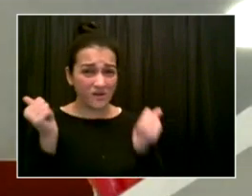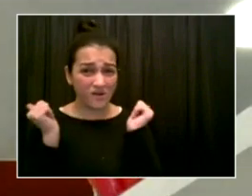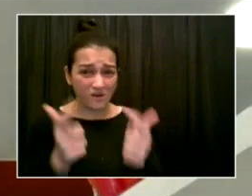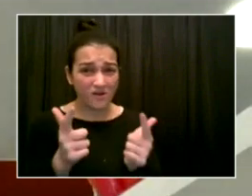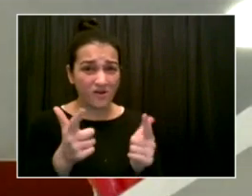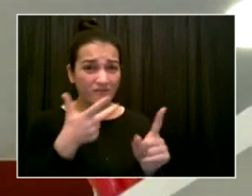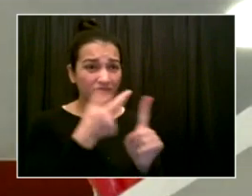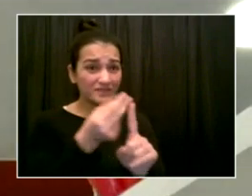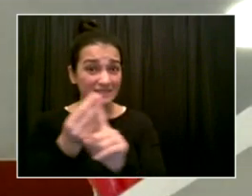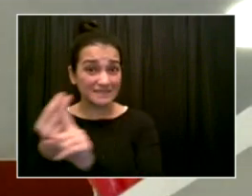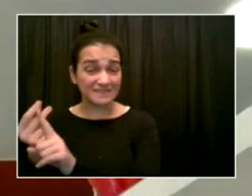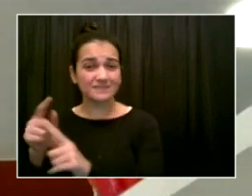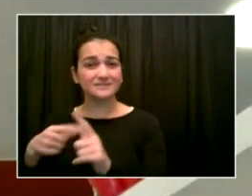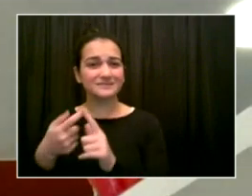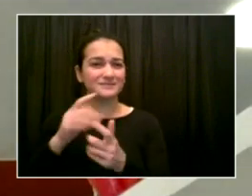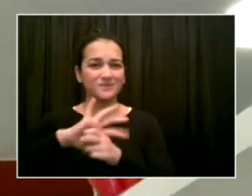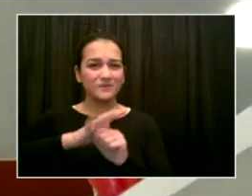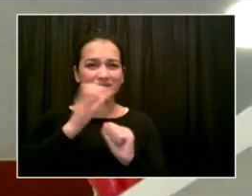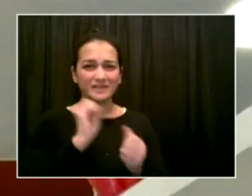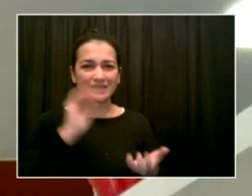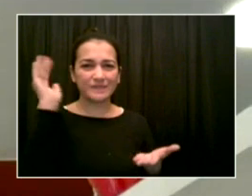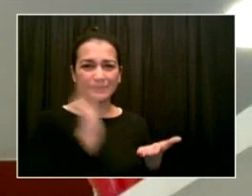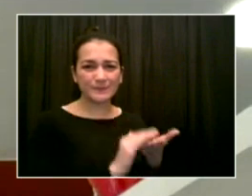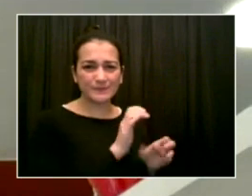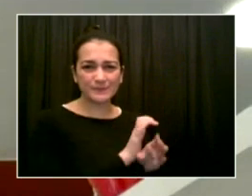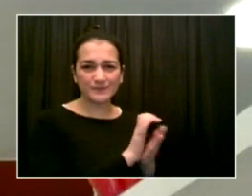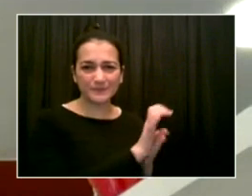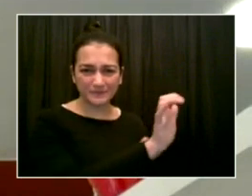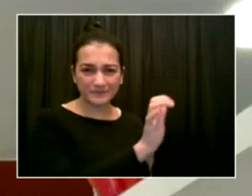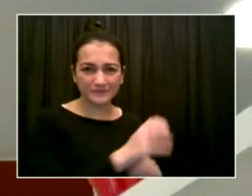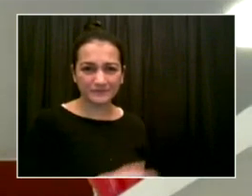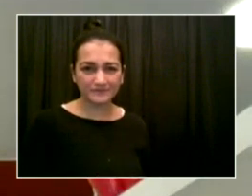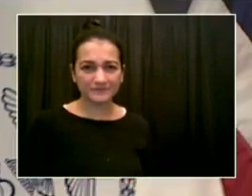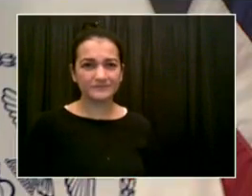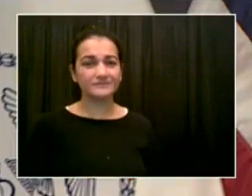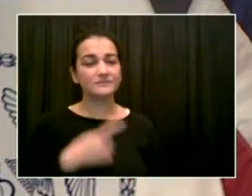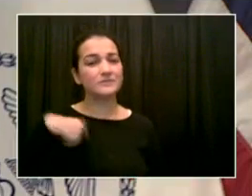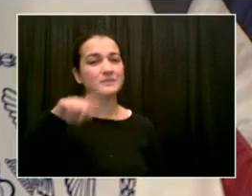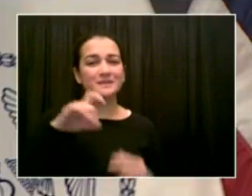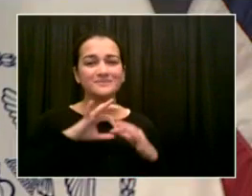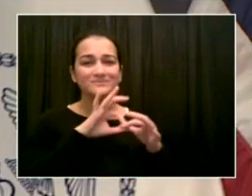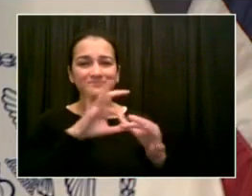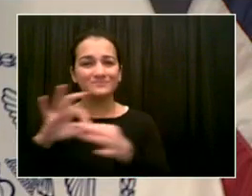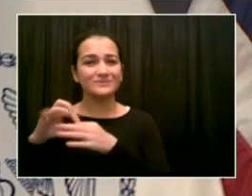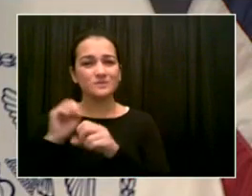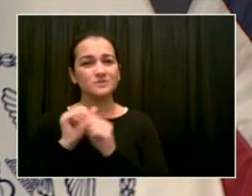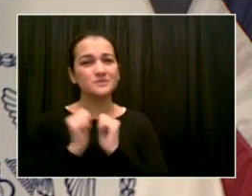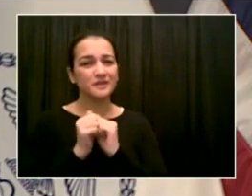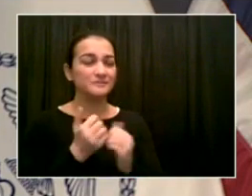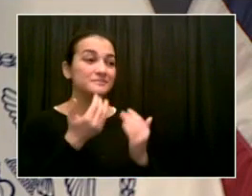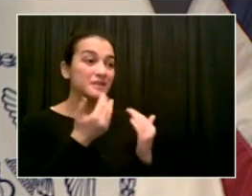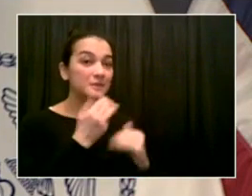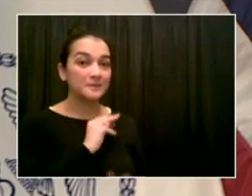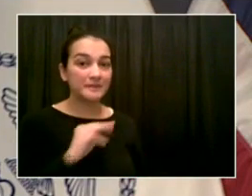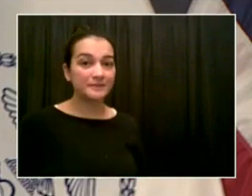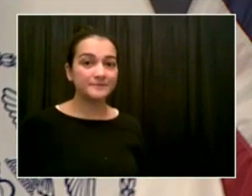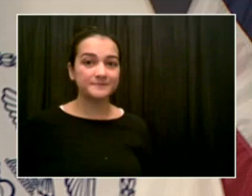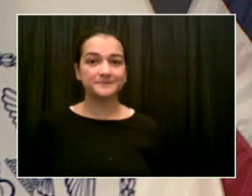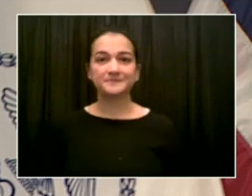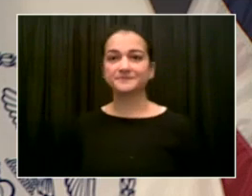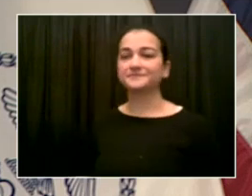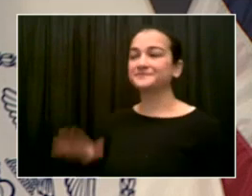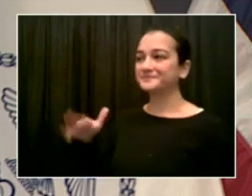get vaccinated as well. We can do this together if we get vaccinated. Thank you, sir. Thank you so much, Dr. Long. To all our doctors, you have